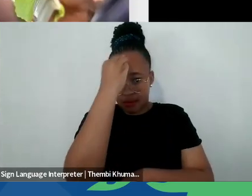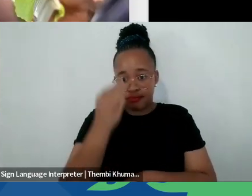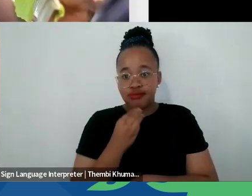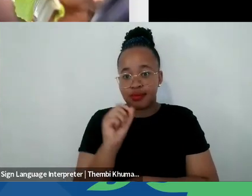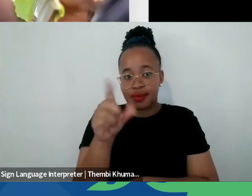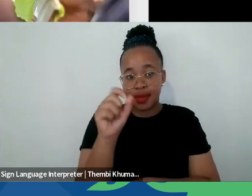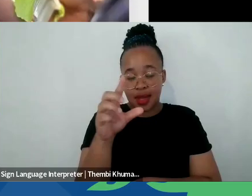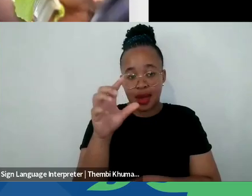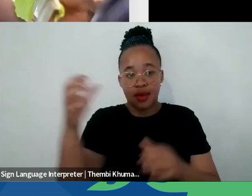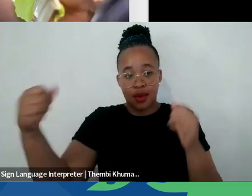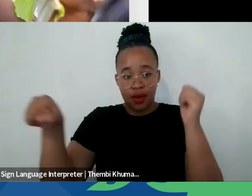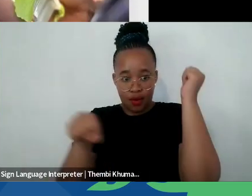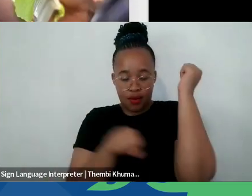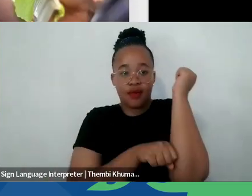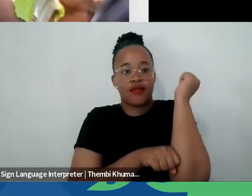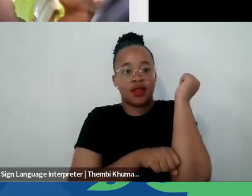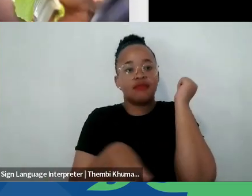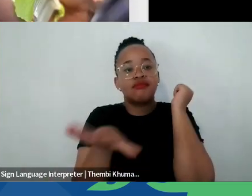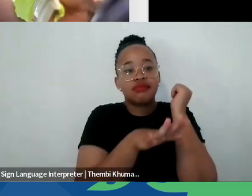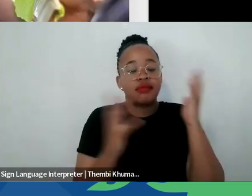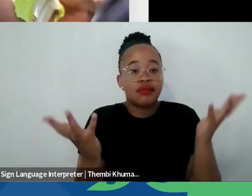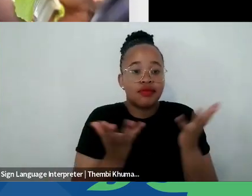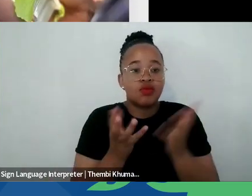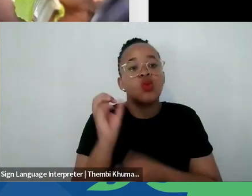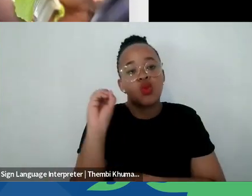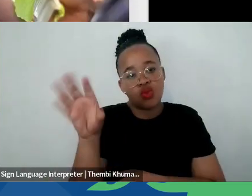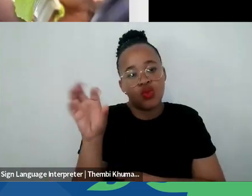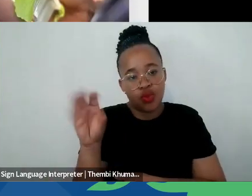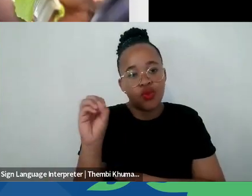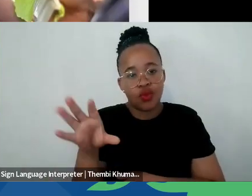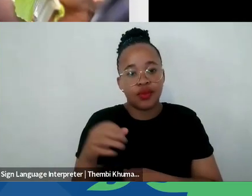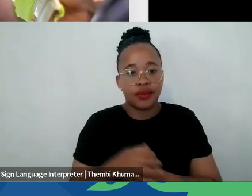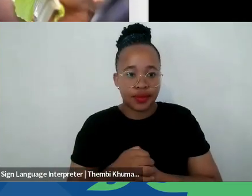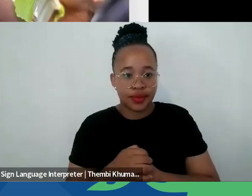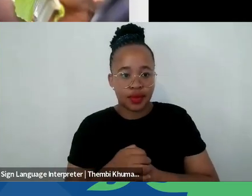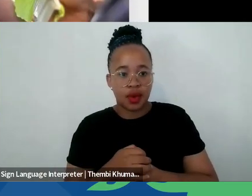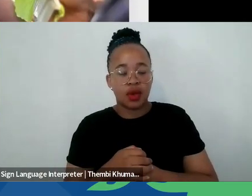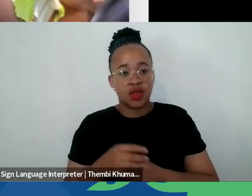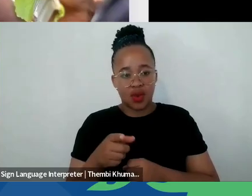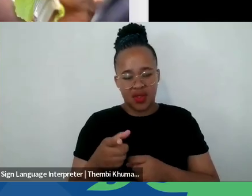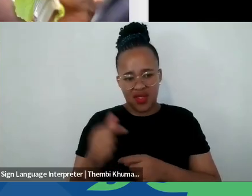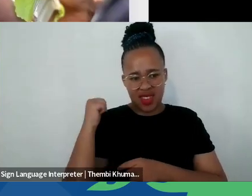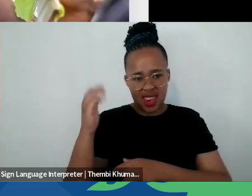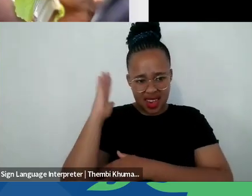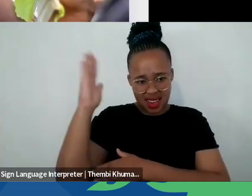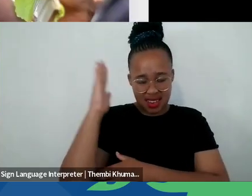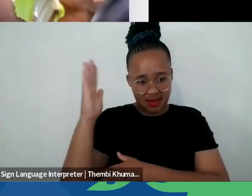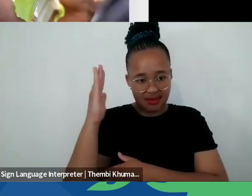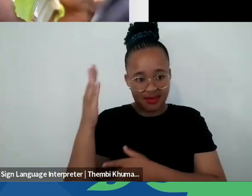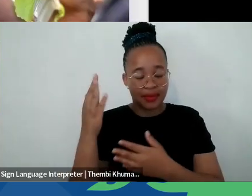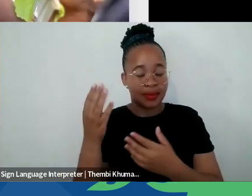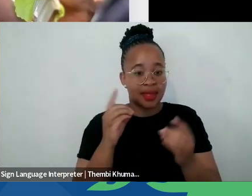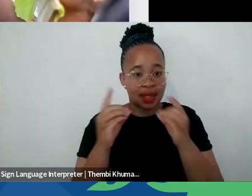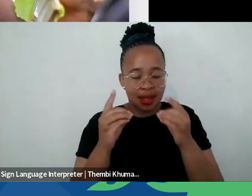Soweto. Maybe similar to the first speaker, the majority of people are unemployed or